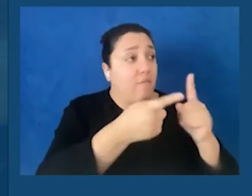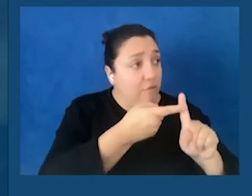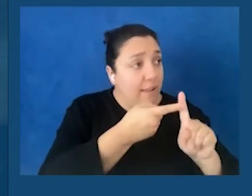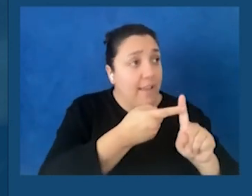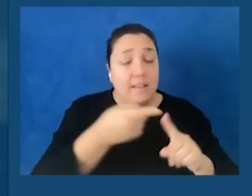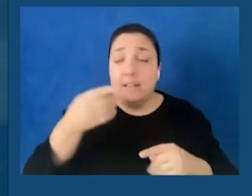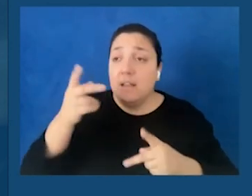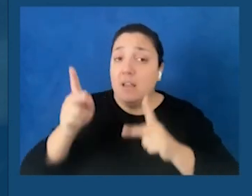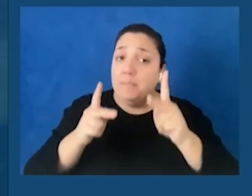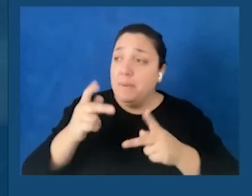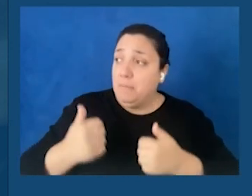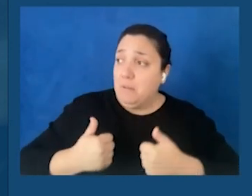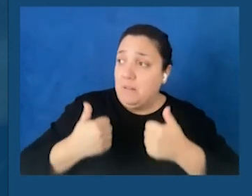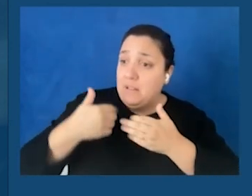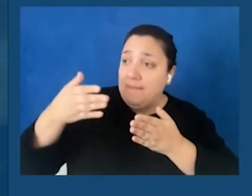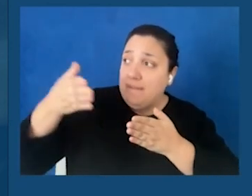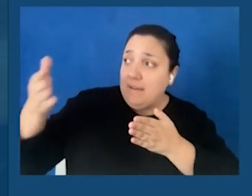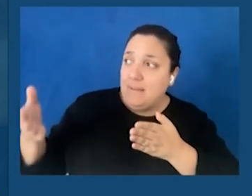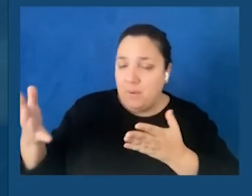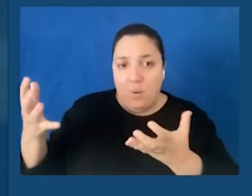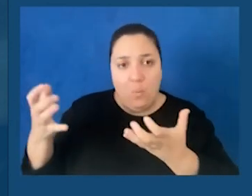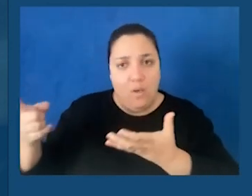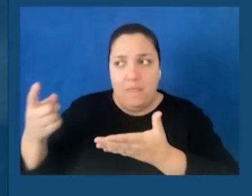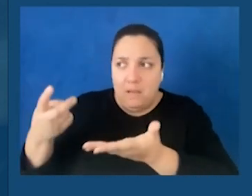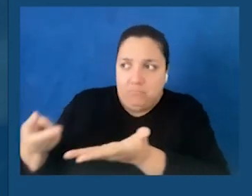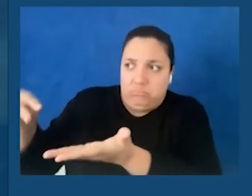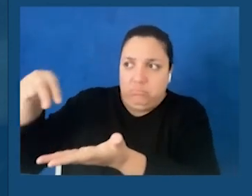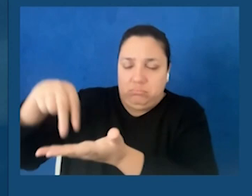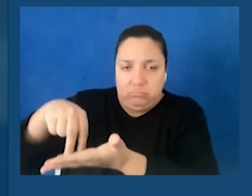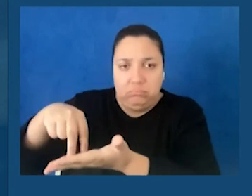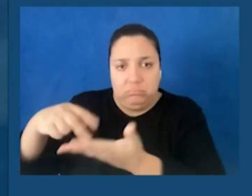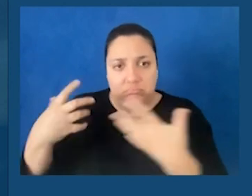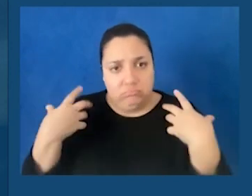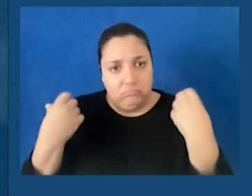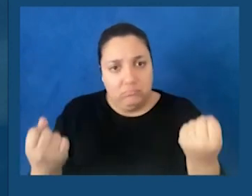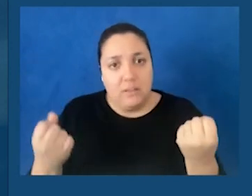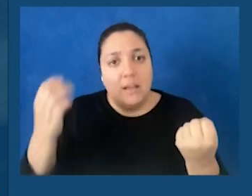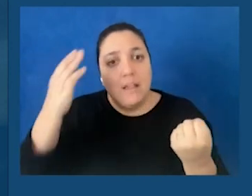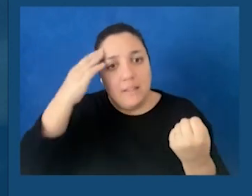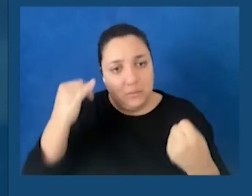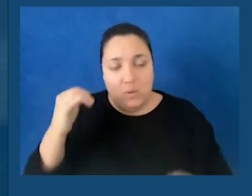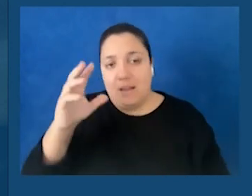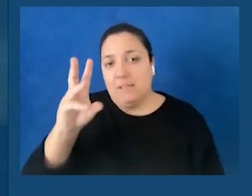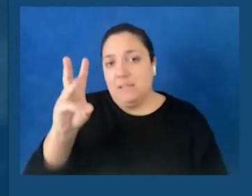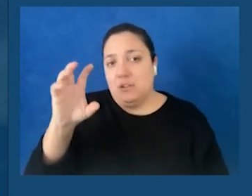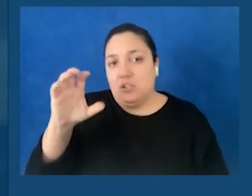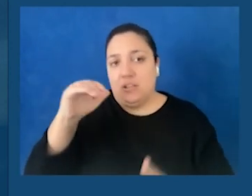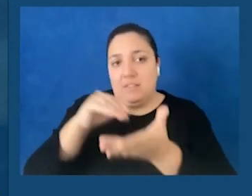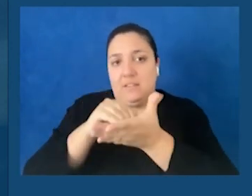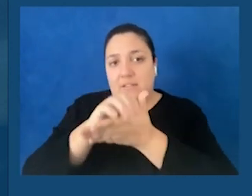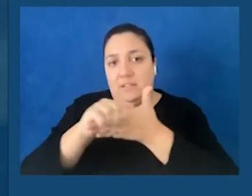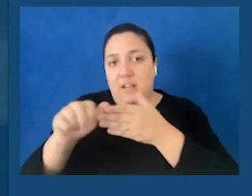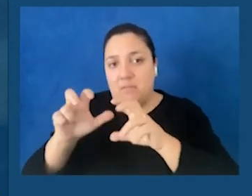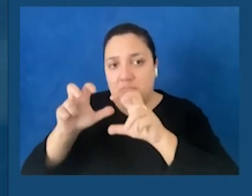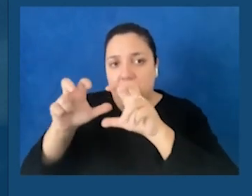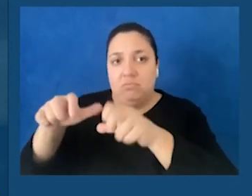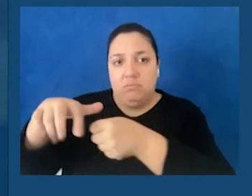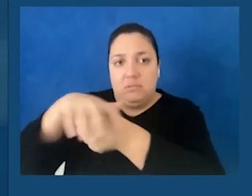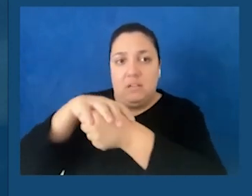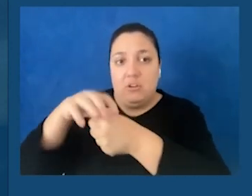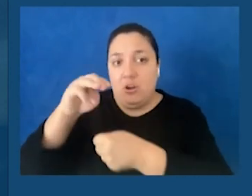feet. And that's what we have to do. We've also dedicated $600,000 to the Mohawk Valley to